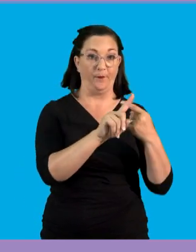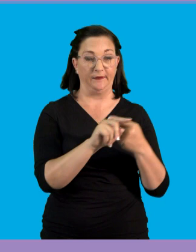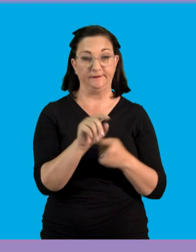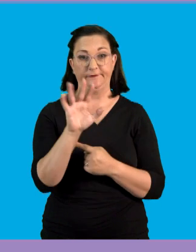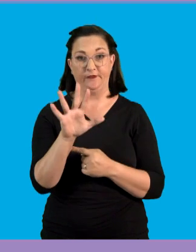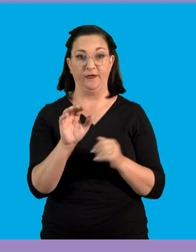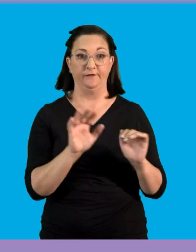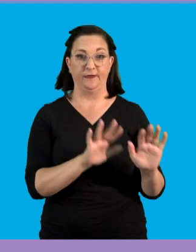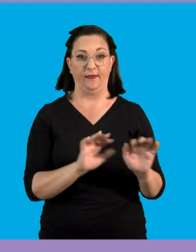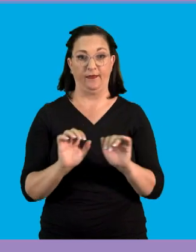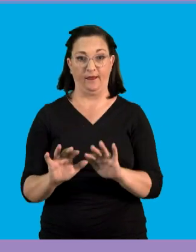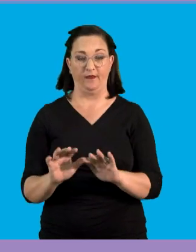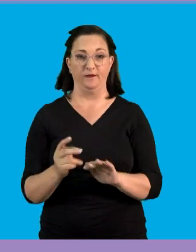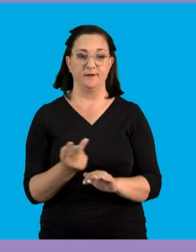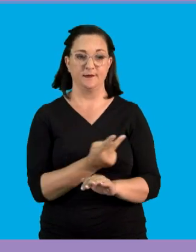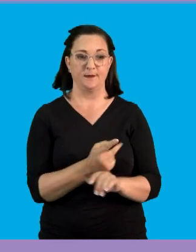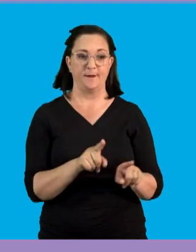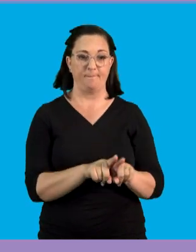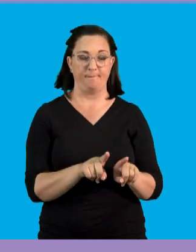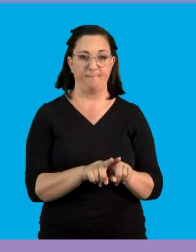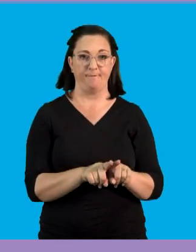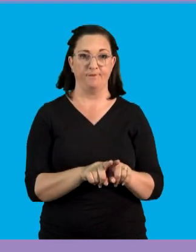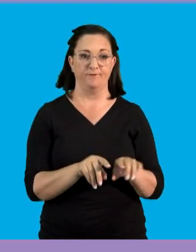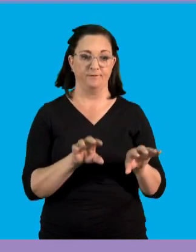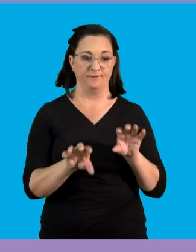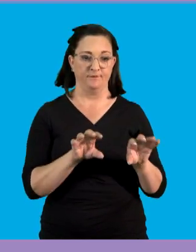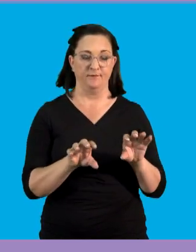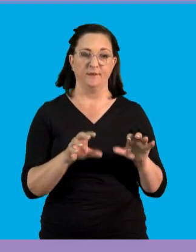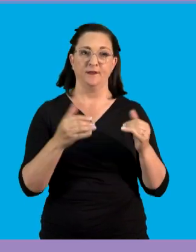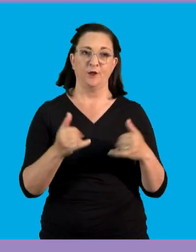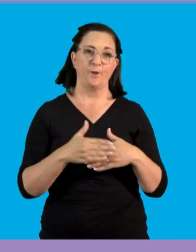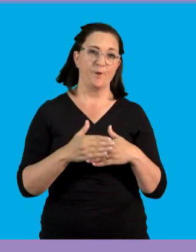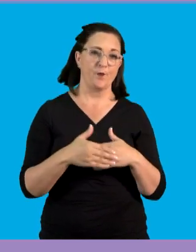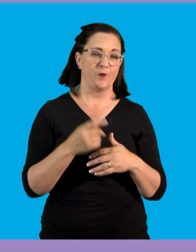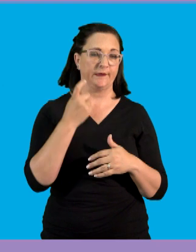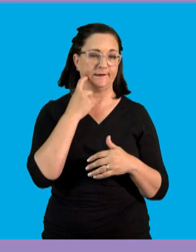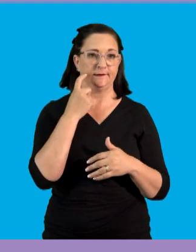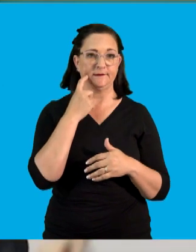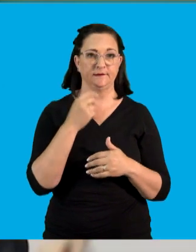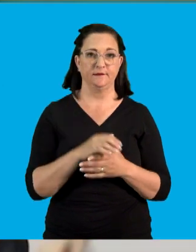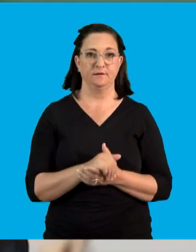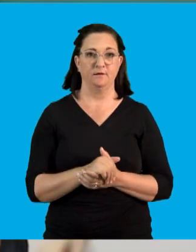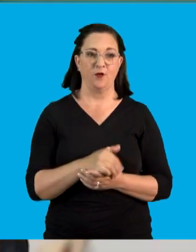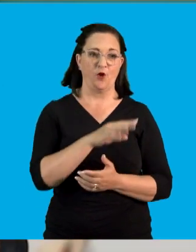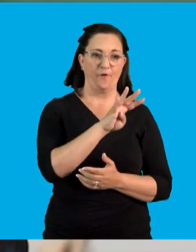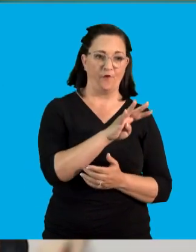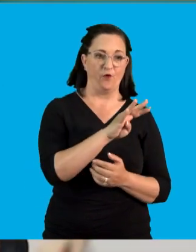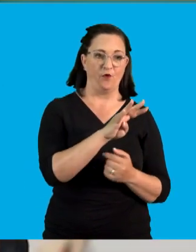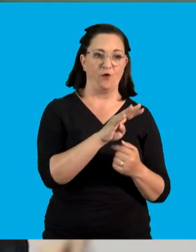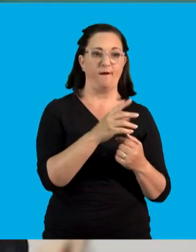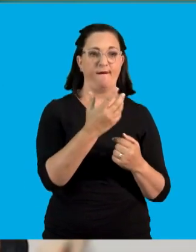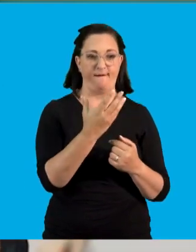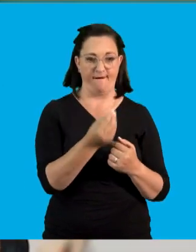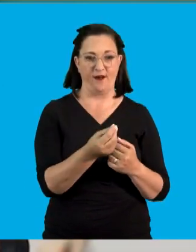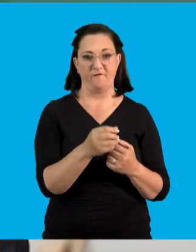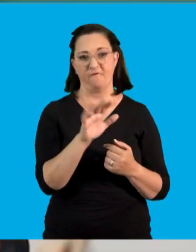plus 5/10. Now, because we have the same denominator, it makes our calculation much easier. When I add 4/10 with